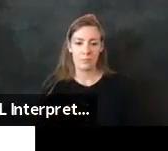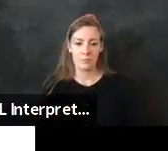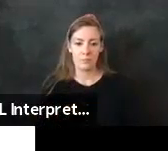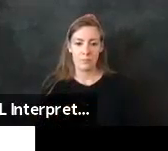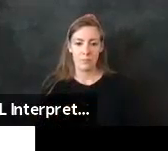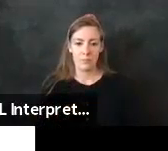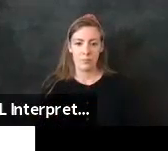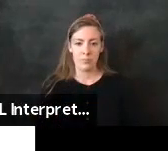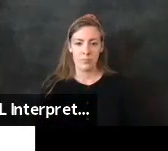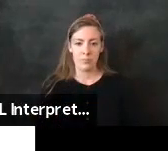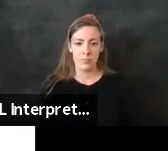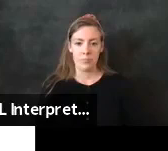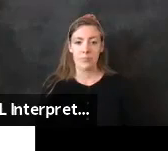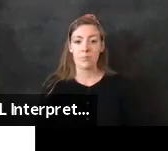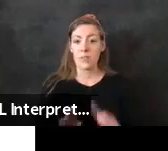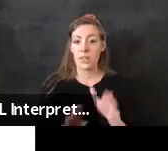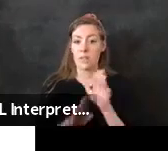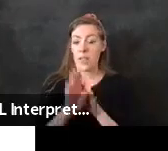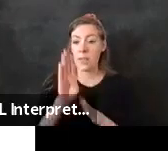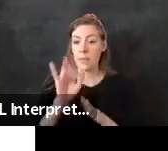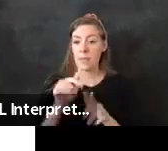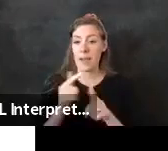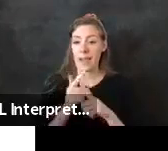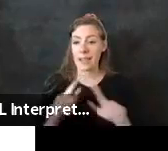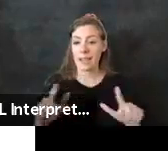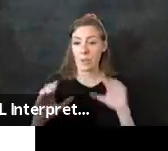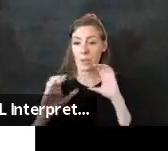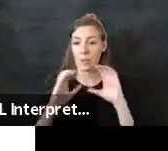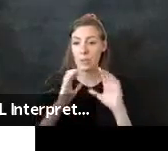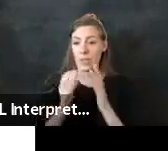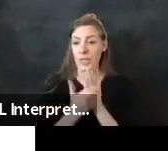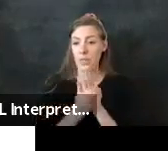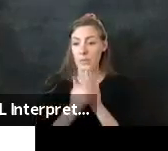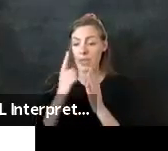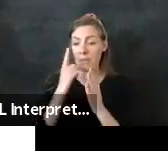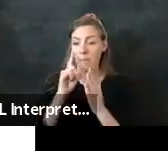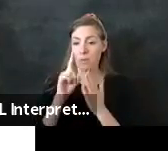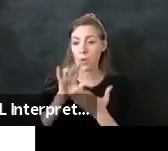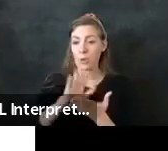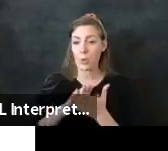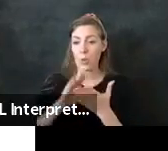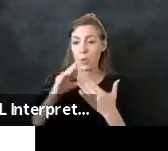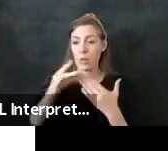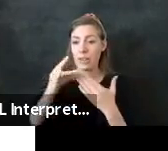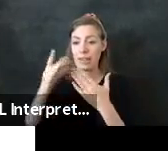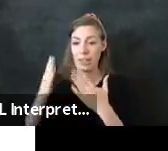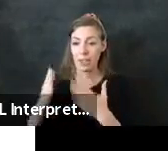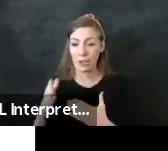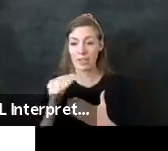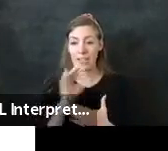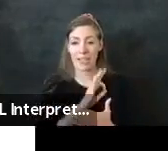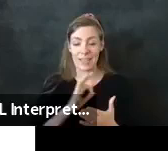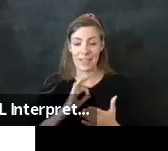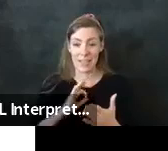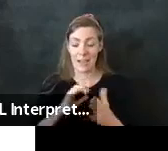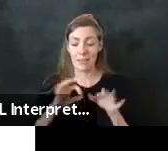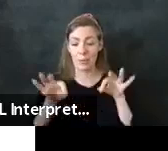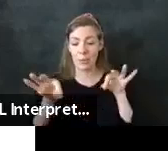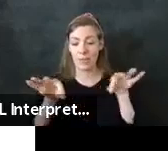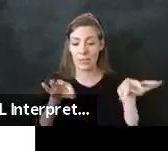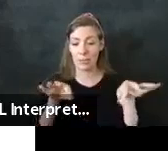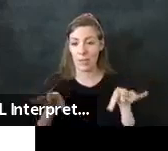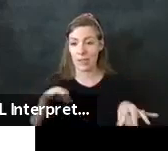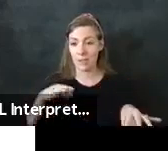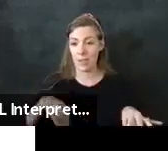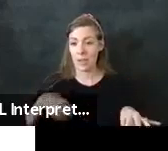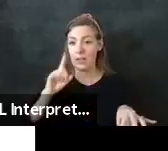SCOAS will develop a bilingual communication packet for school leaders and school staff with materials such as flyers explaining the benefits of